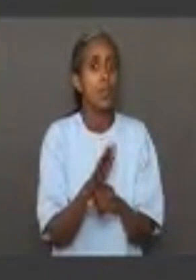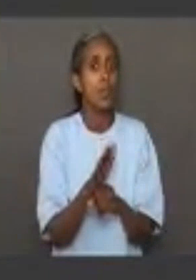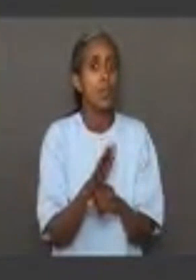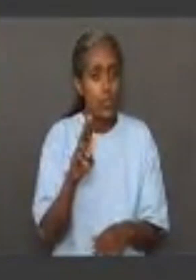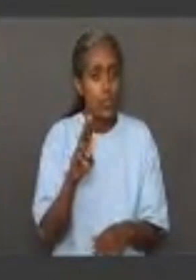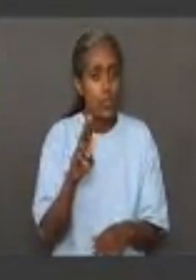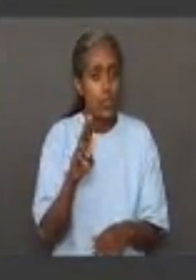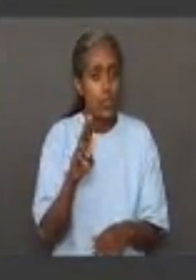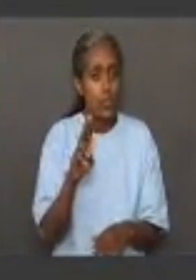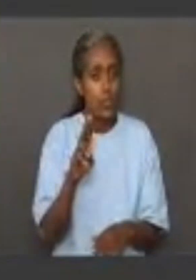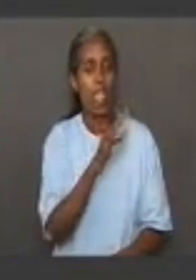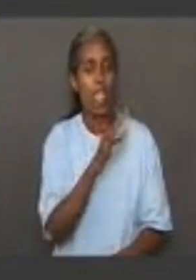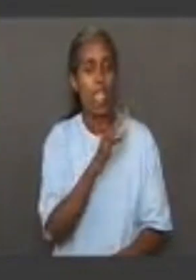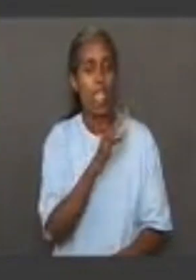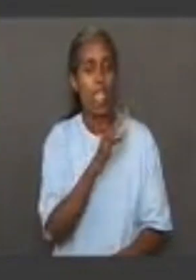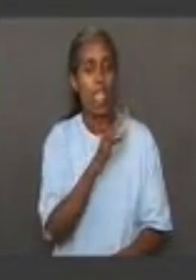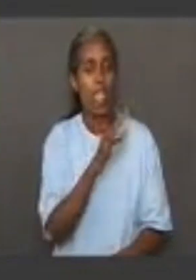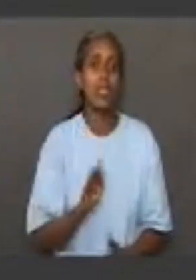A and B.